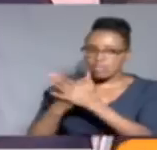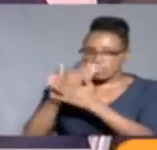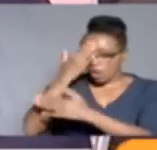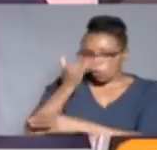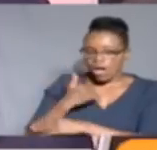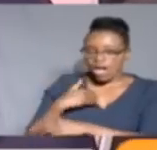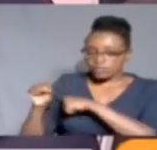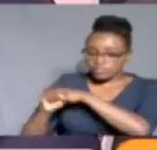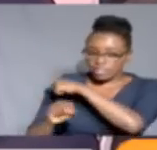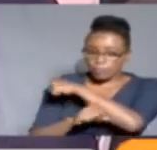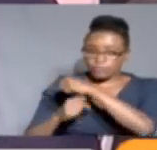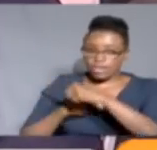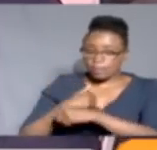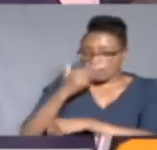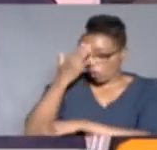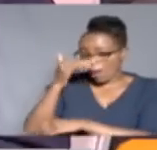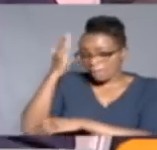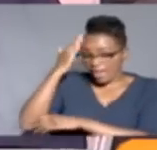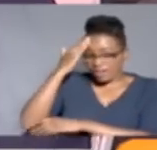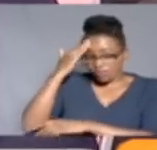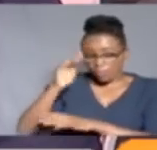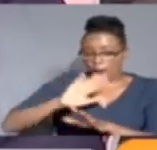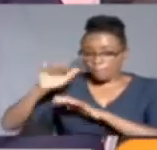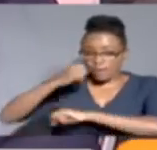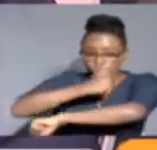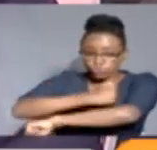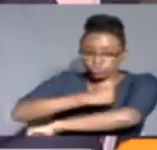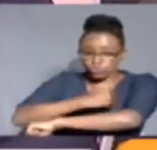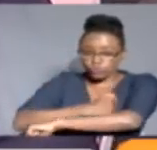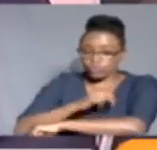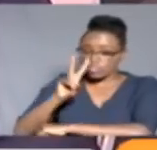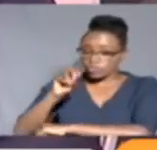they have supported me, because mina kumbuka linrodisha shule